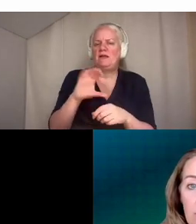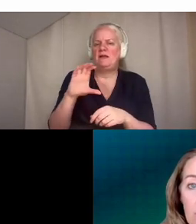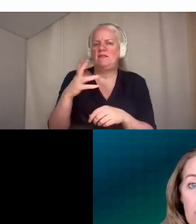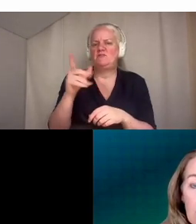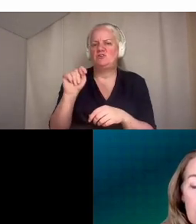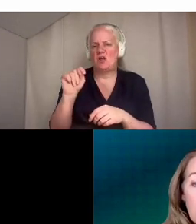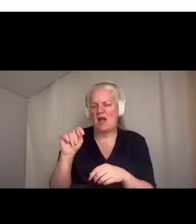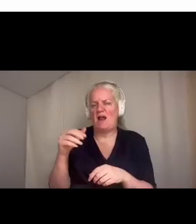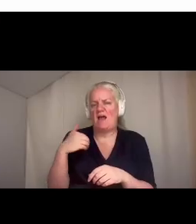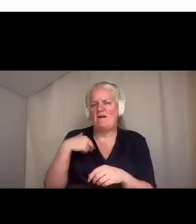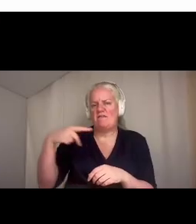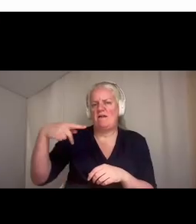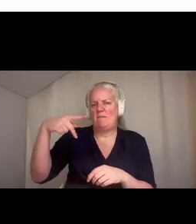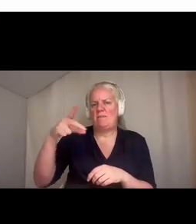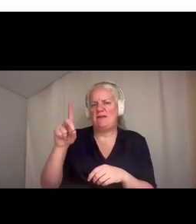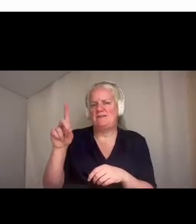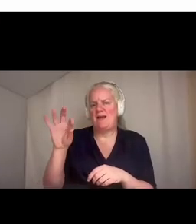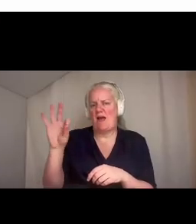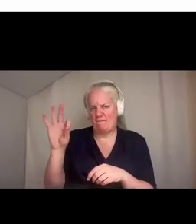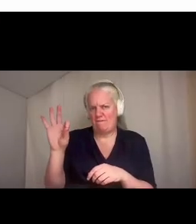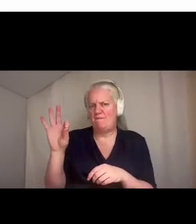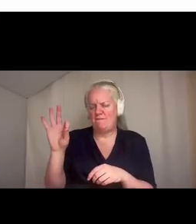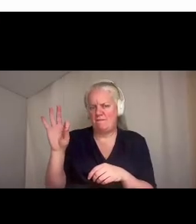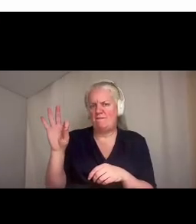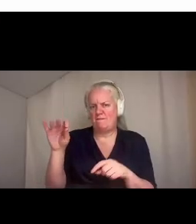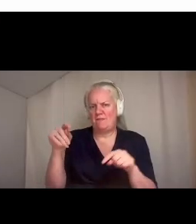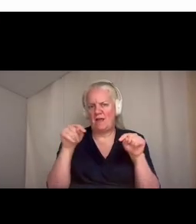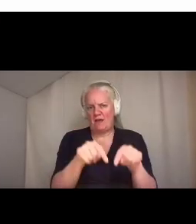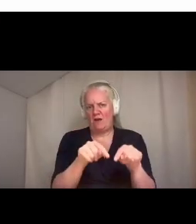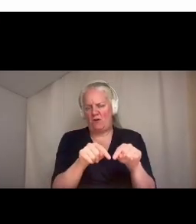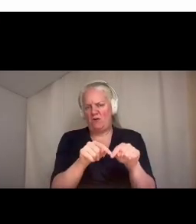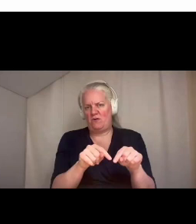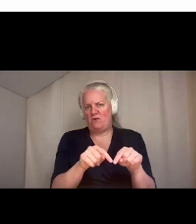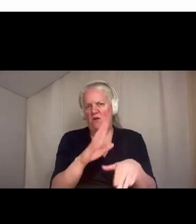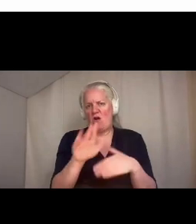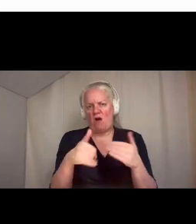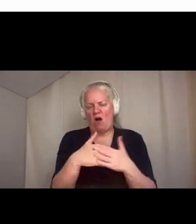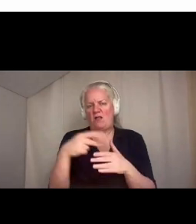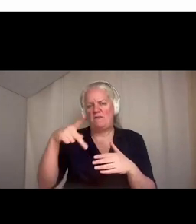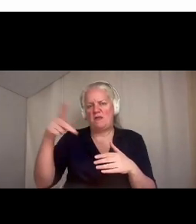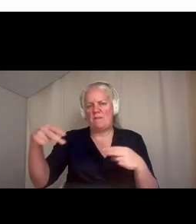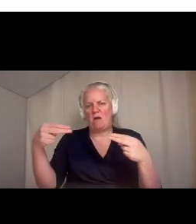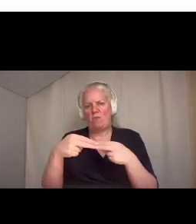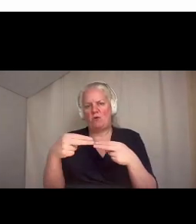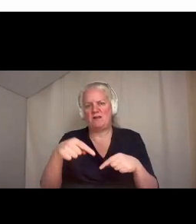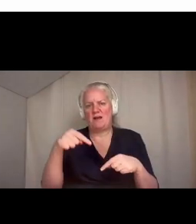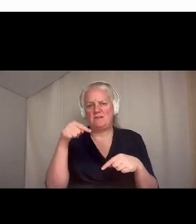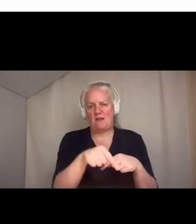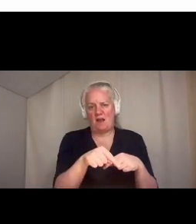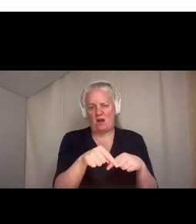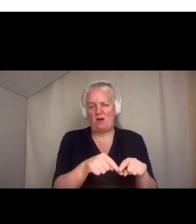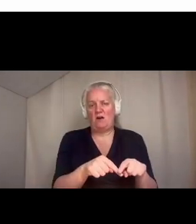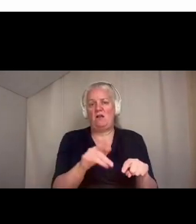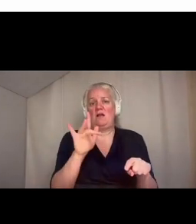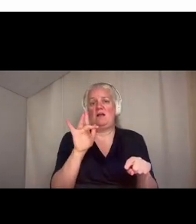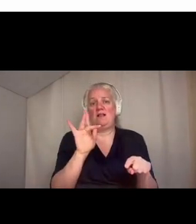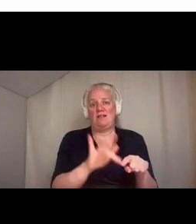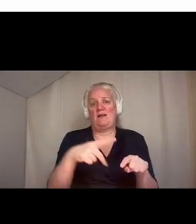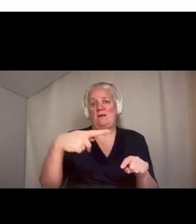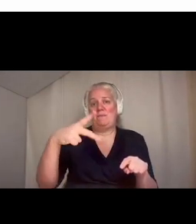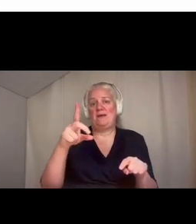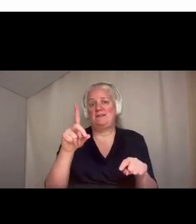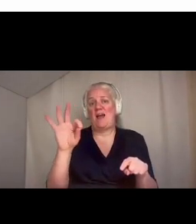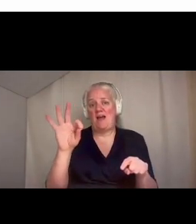PDF file. The PDF file is all of our PowerPoints, and the links are live. So if you open up